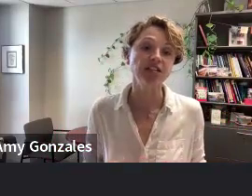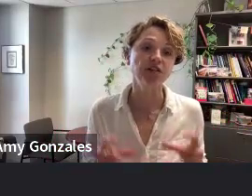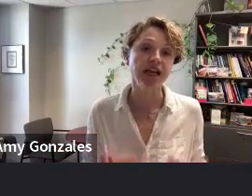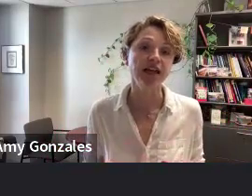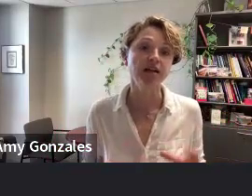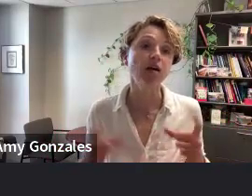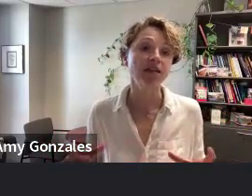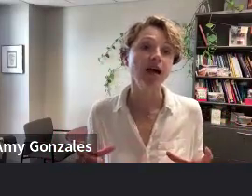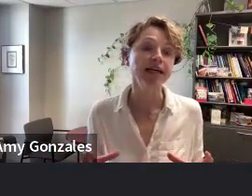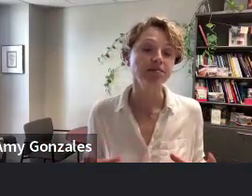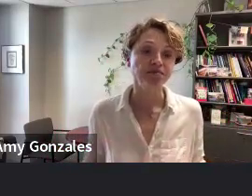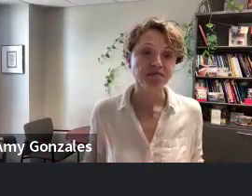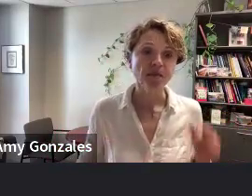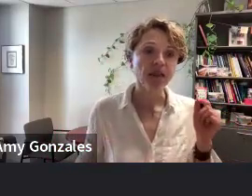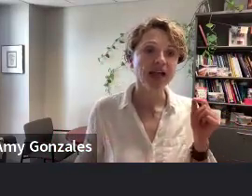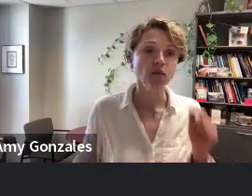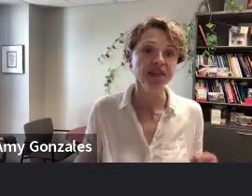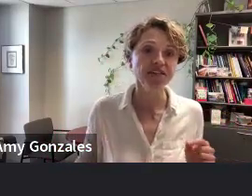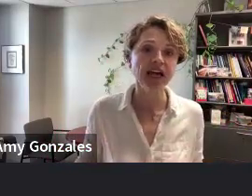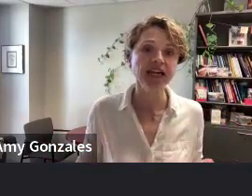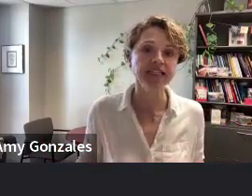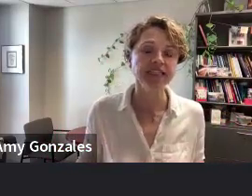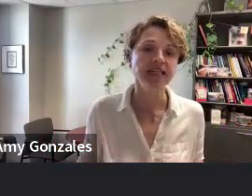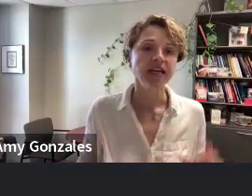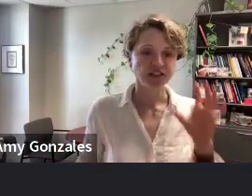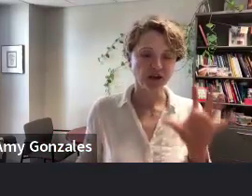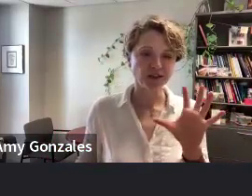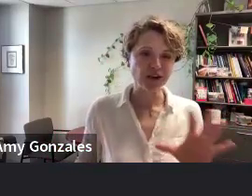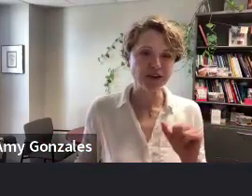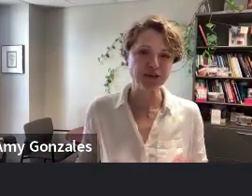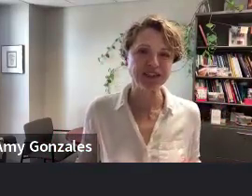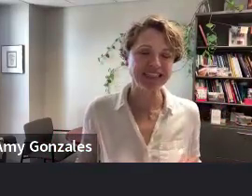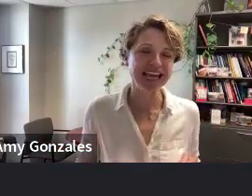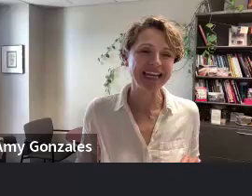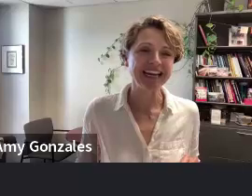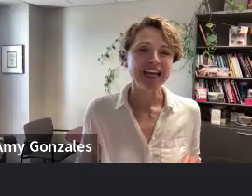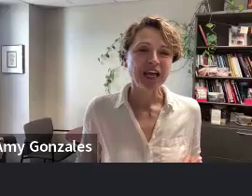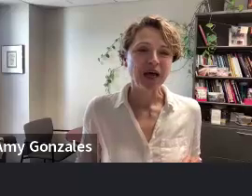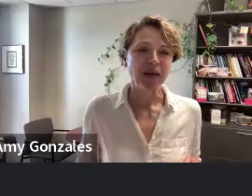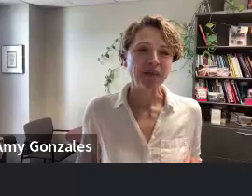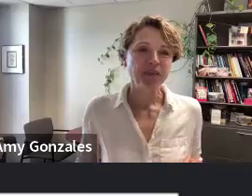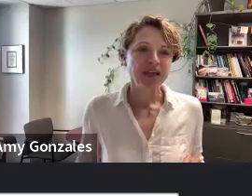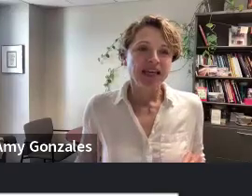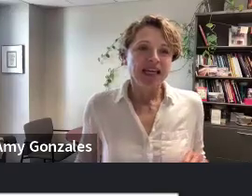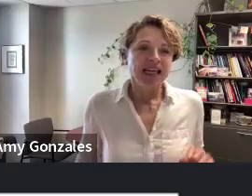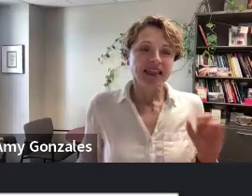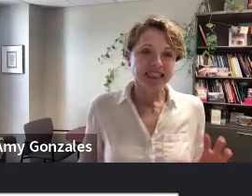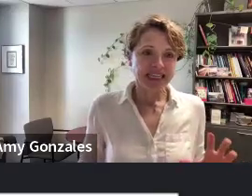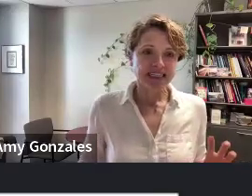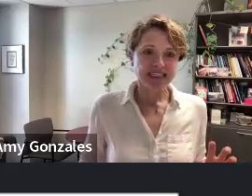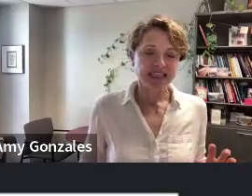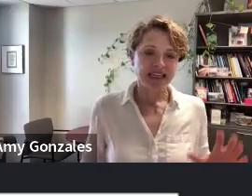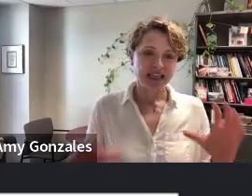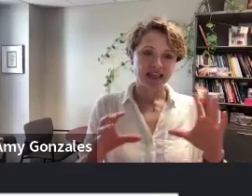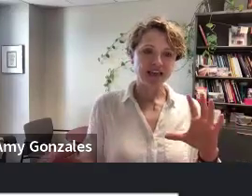central device for getting online. And what they find is, so I'll talk you through this again. In